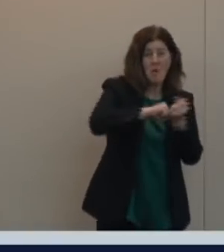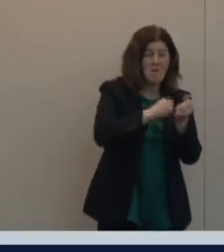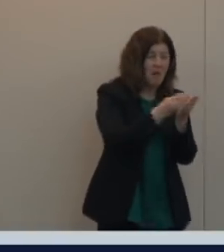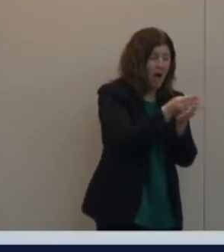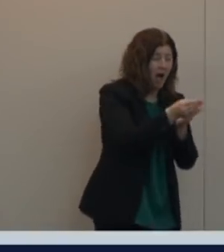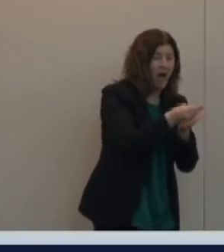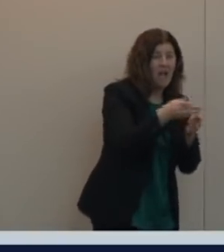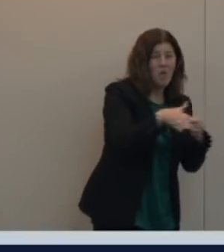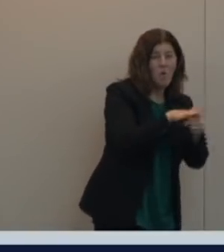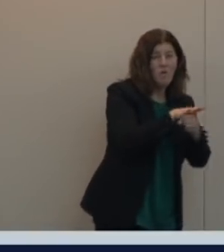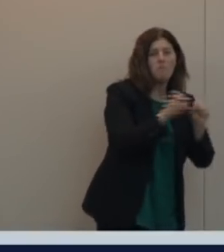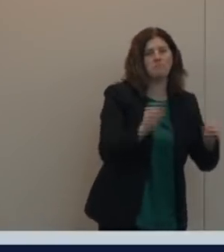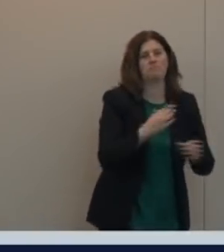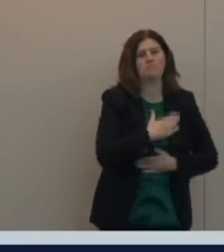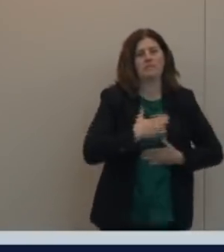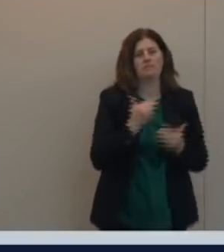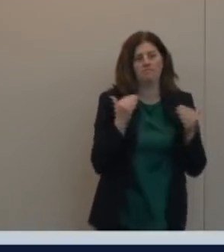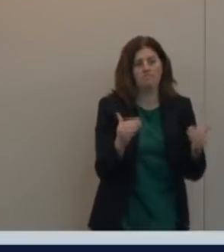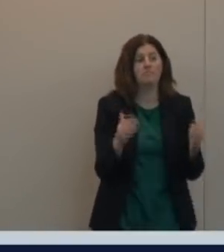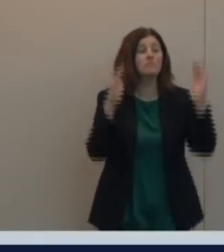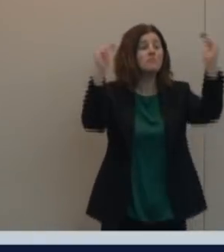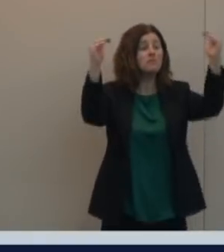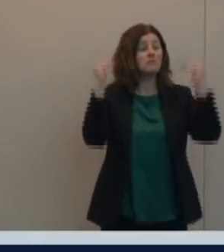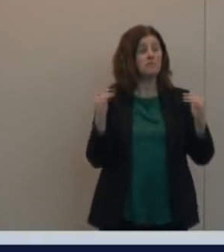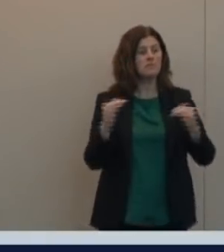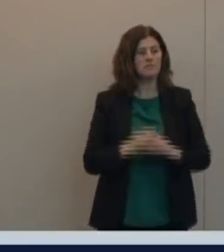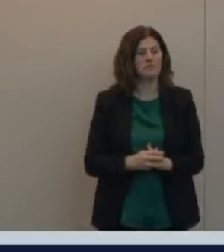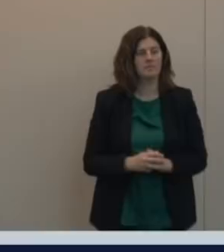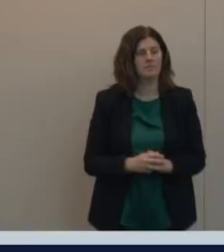initiative, please do so. Next slide.